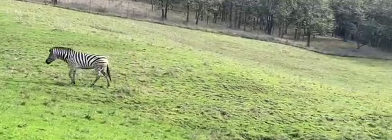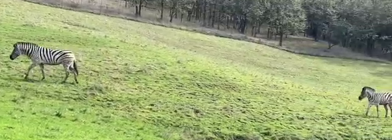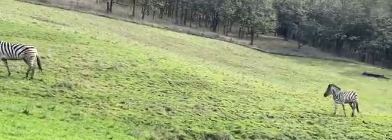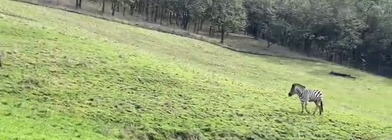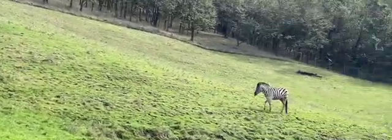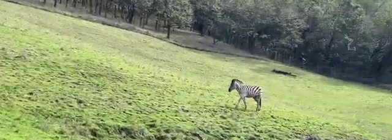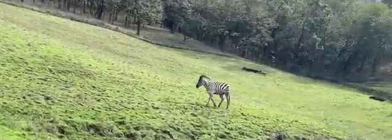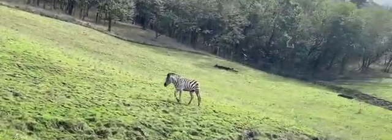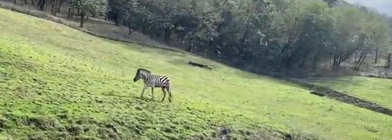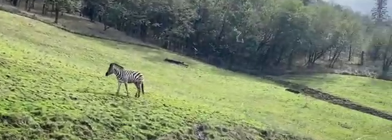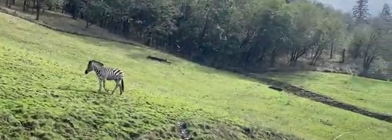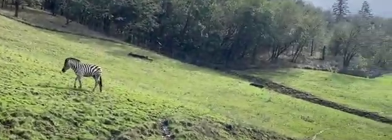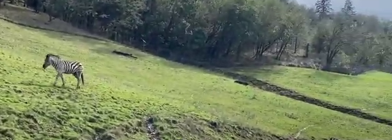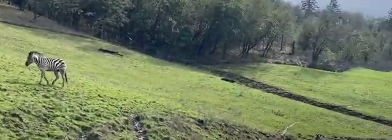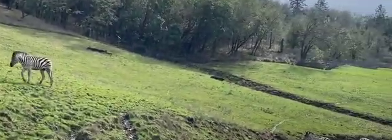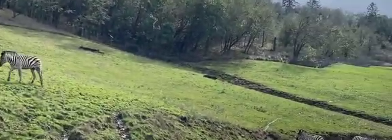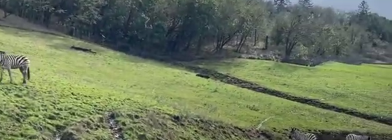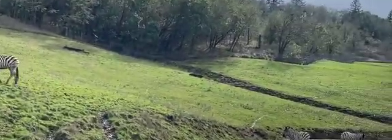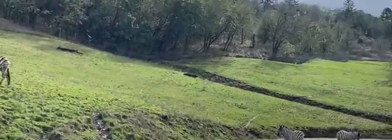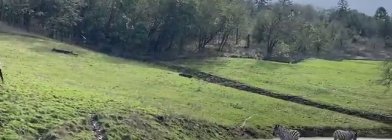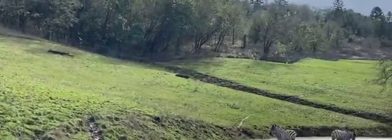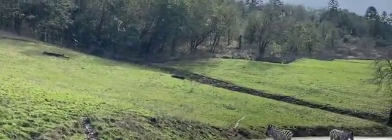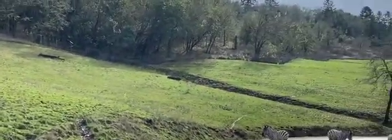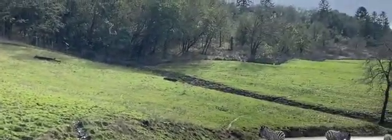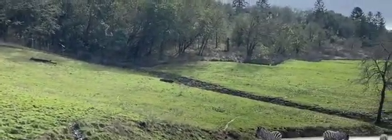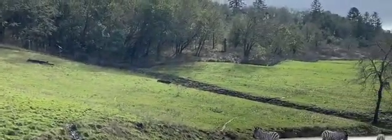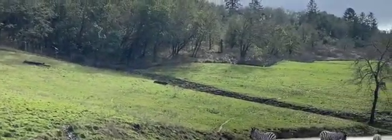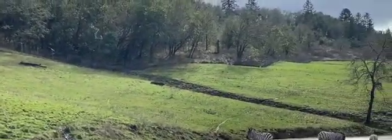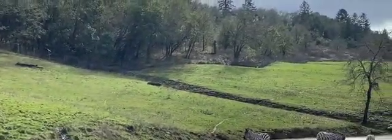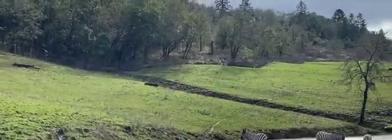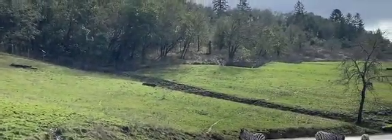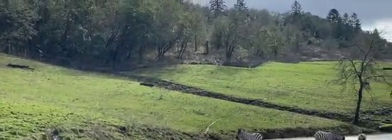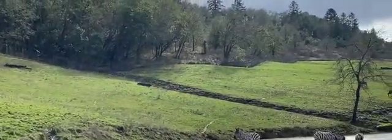actually even have zebras out here in the road in front of us.